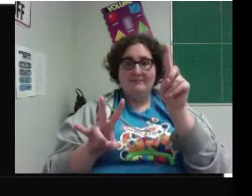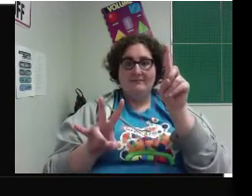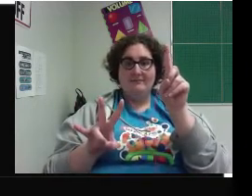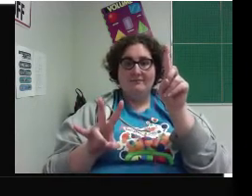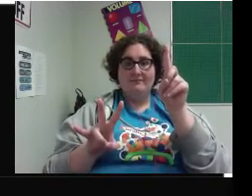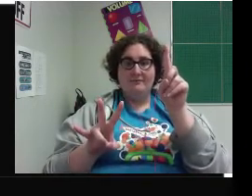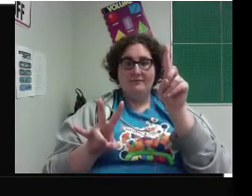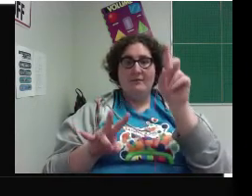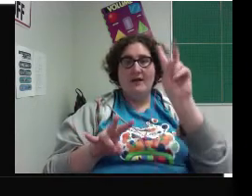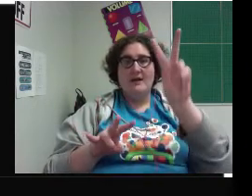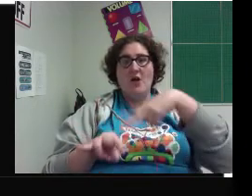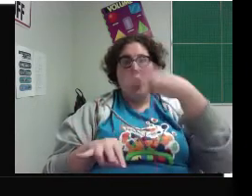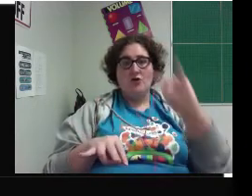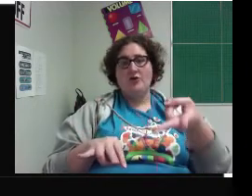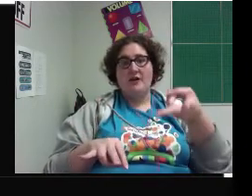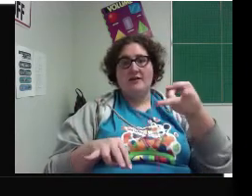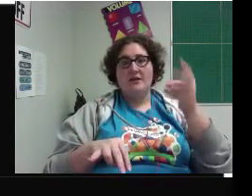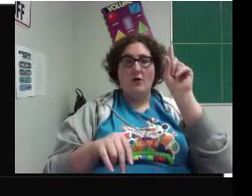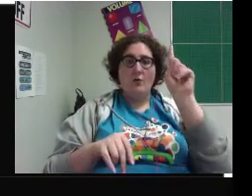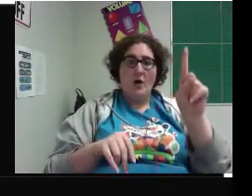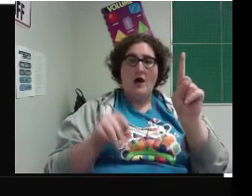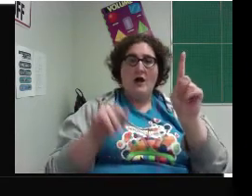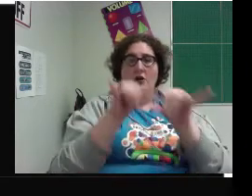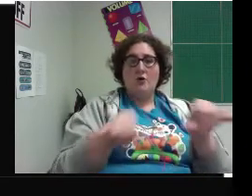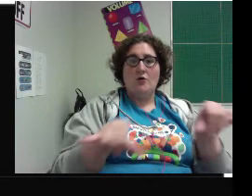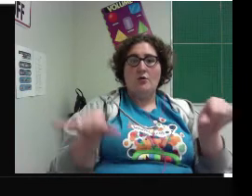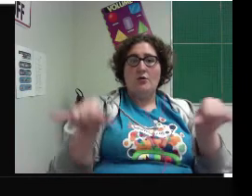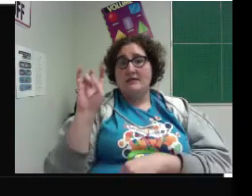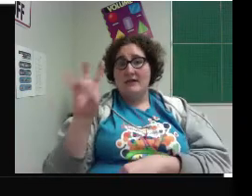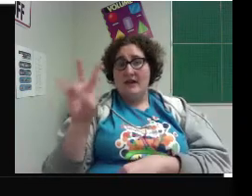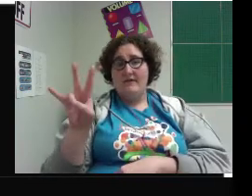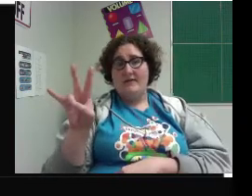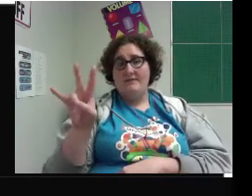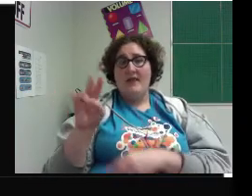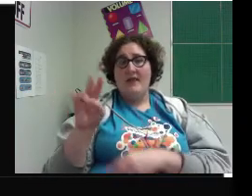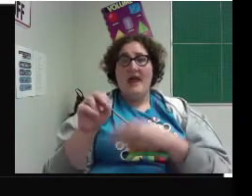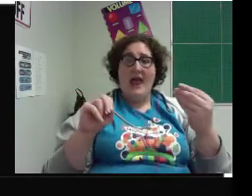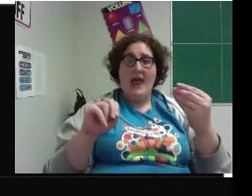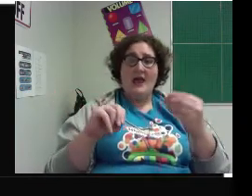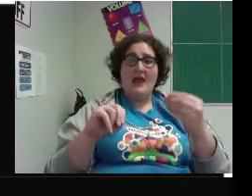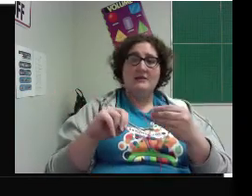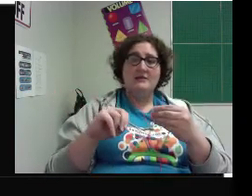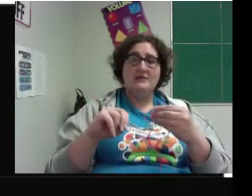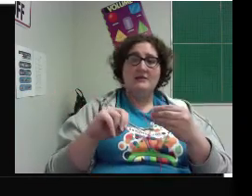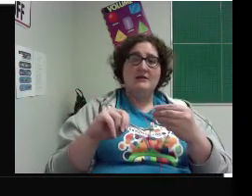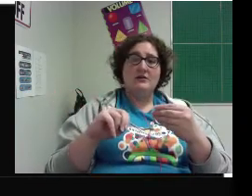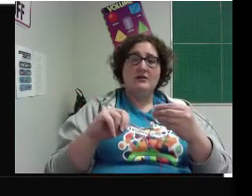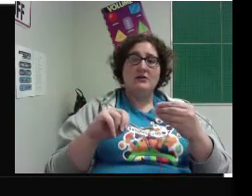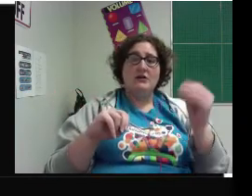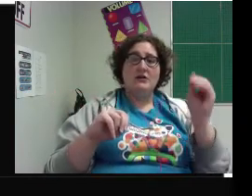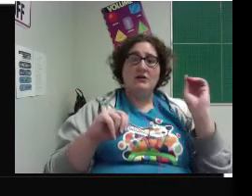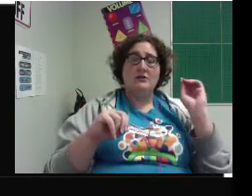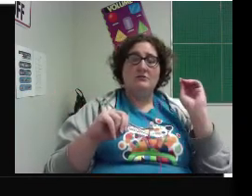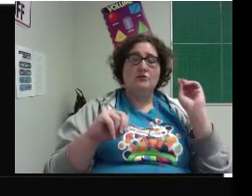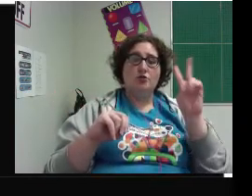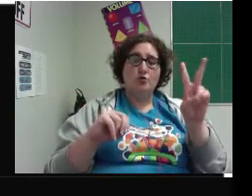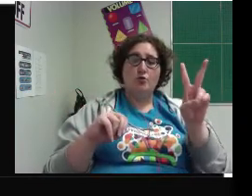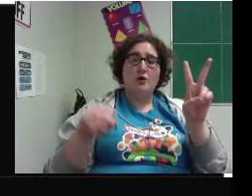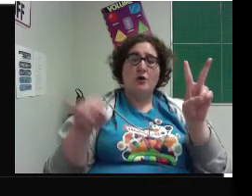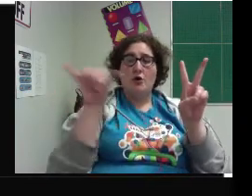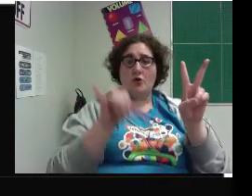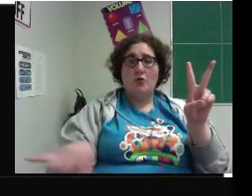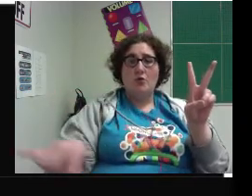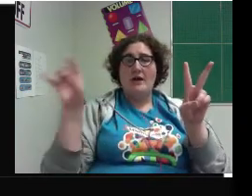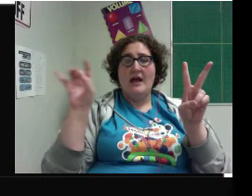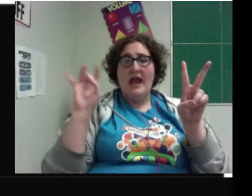that angle 1 is congruent to angle 7, and also that angle 2